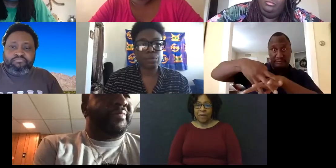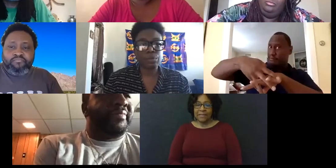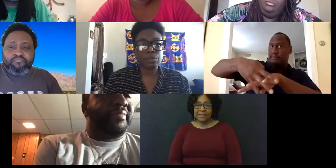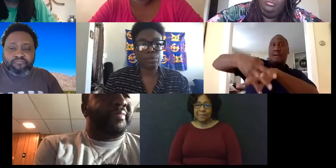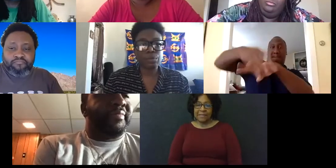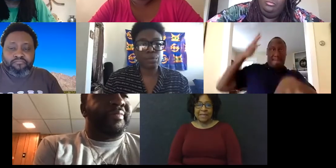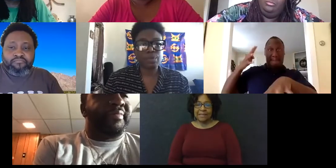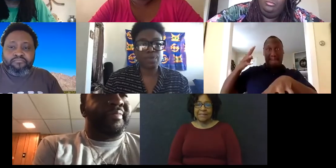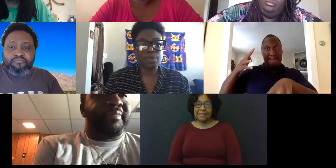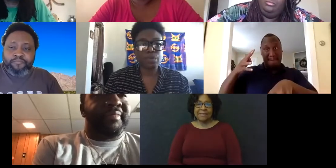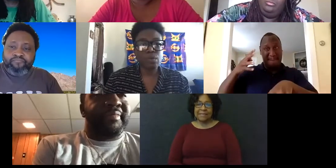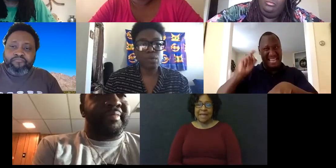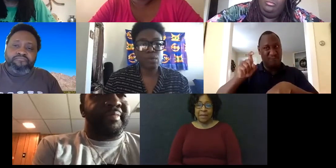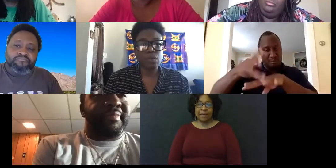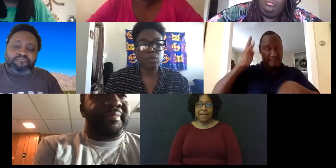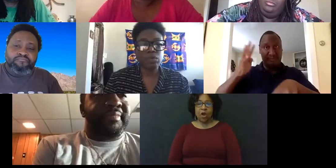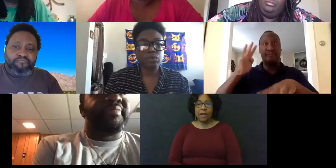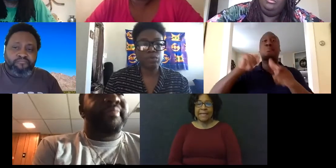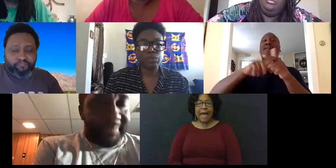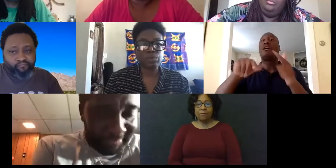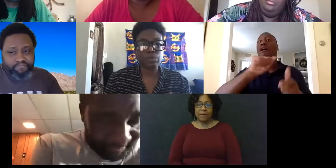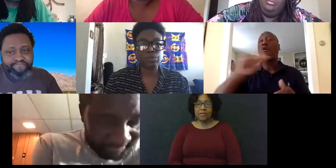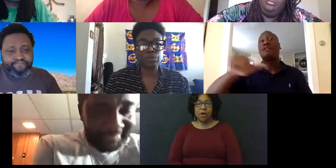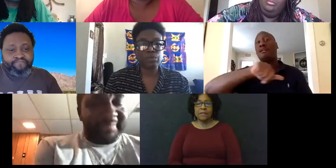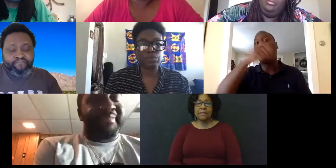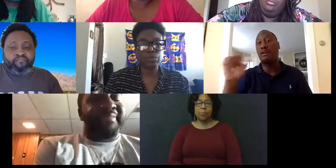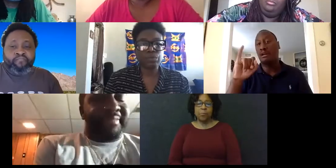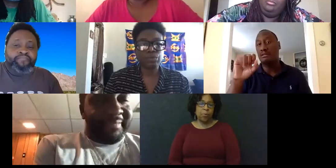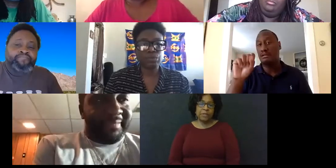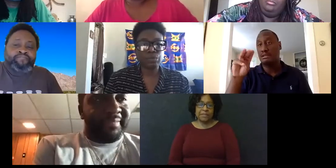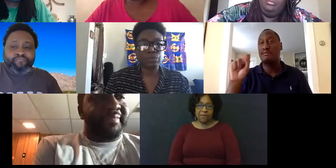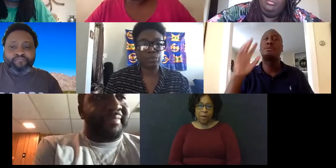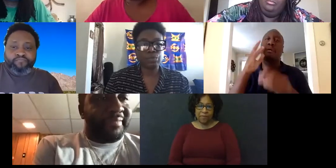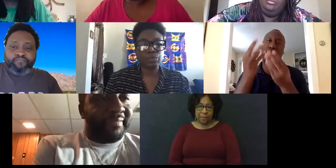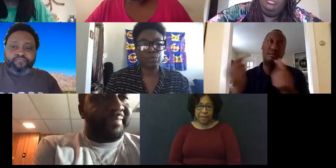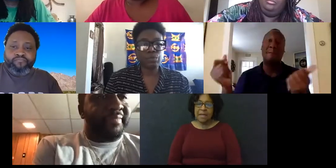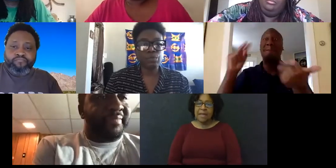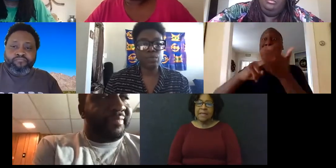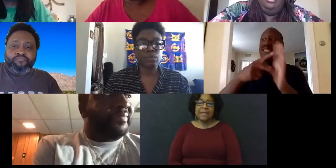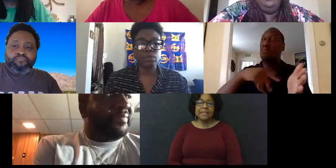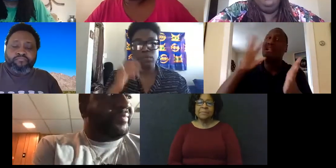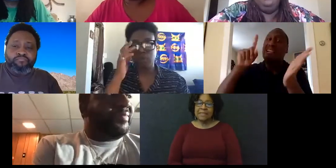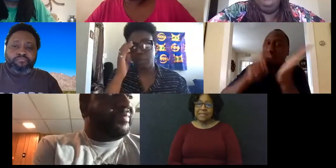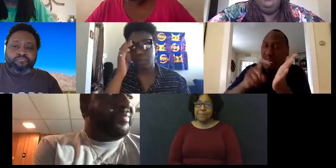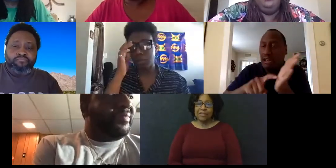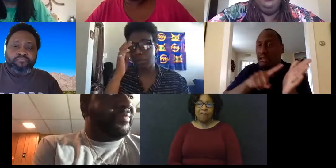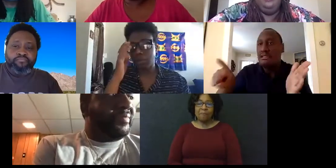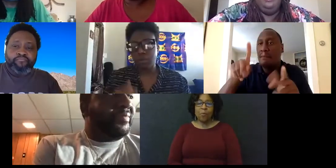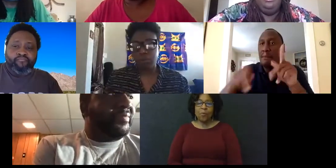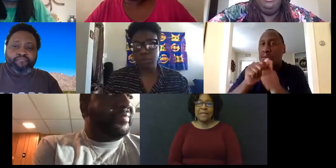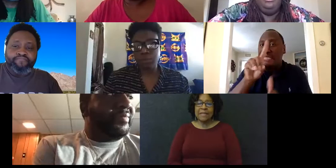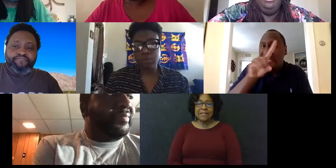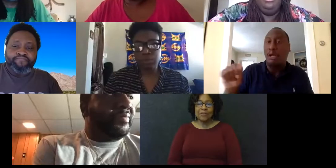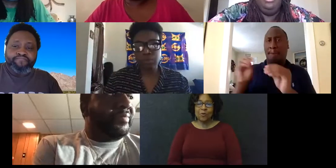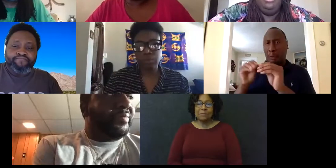the racism is systemic. It's hard to get out of it. It's hard to pull yourself away from it. The isms need to be solved, but